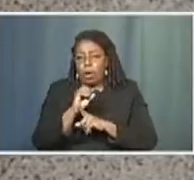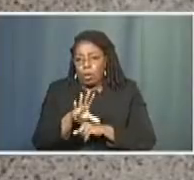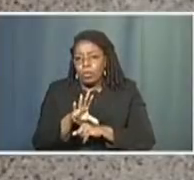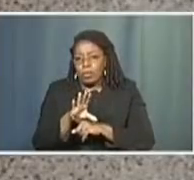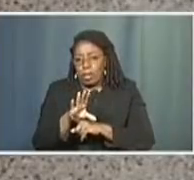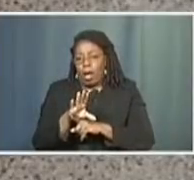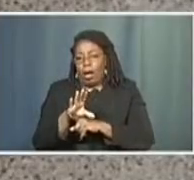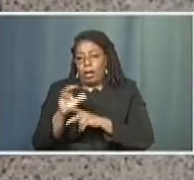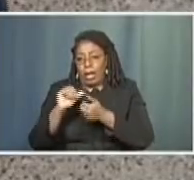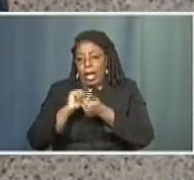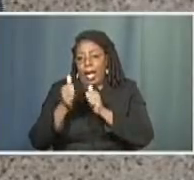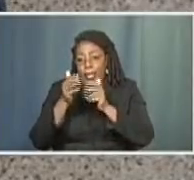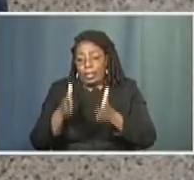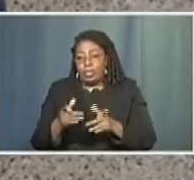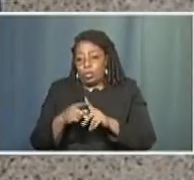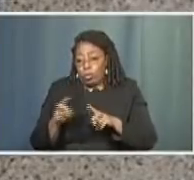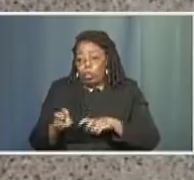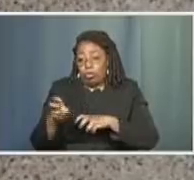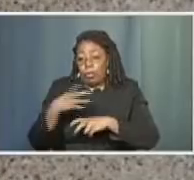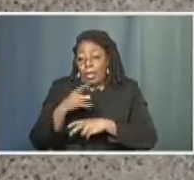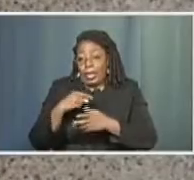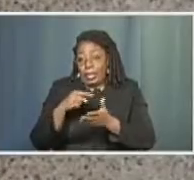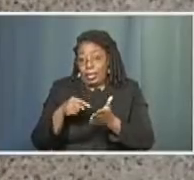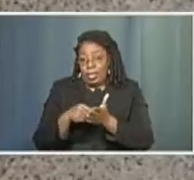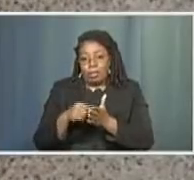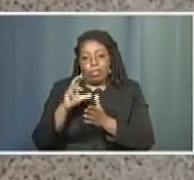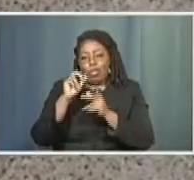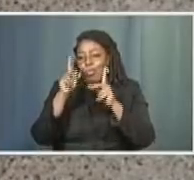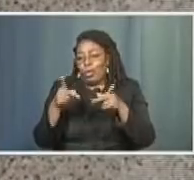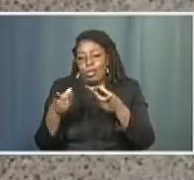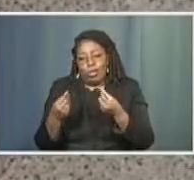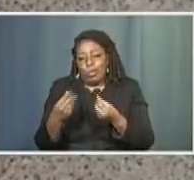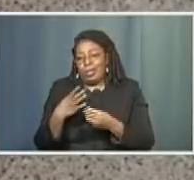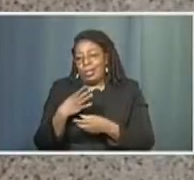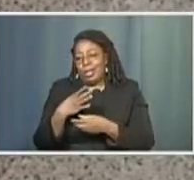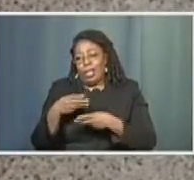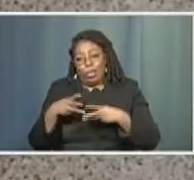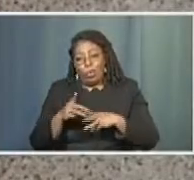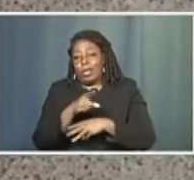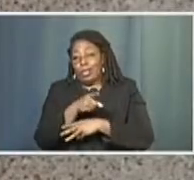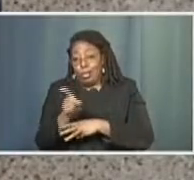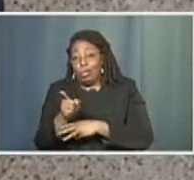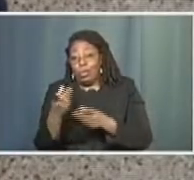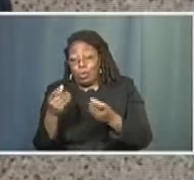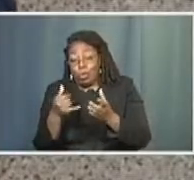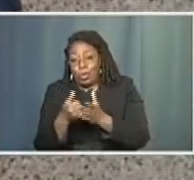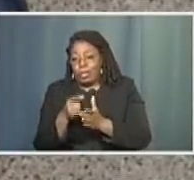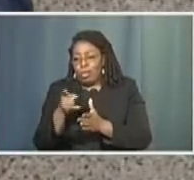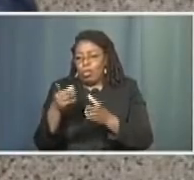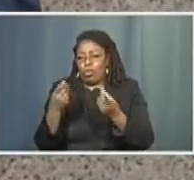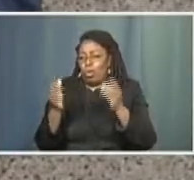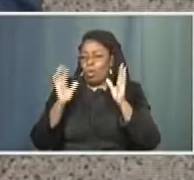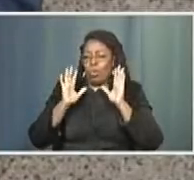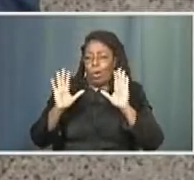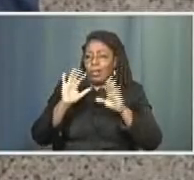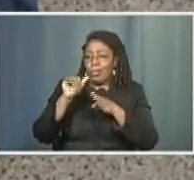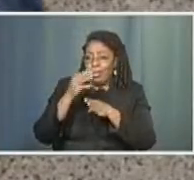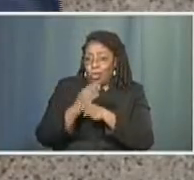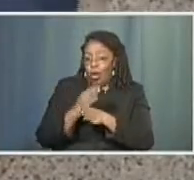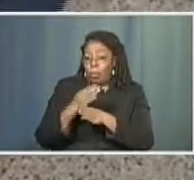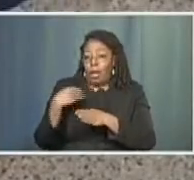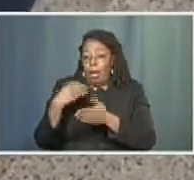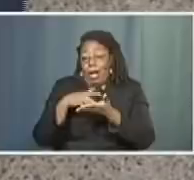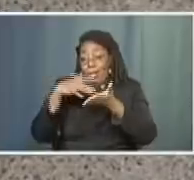trip like this one. There's nobody else that does the way you guys do it. You guys do it phenomenal job. I'm pretty sure our student athletes will